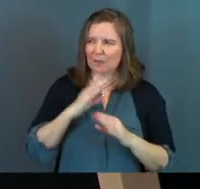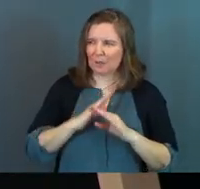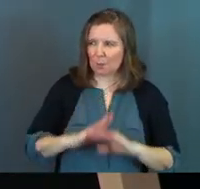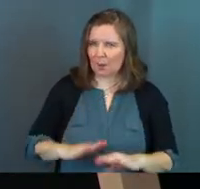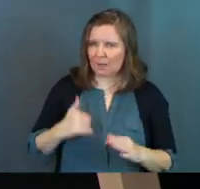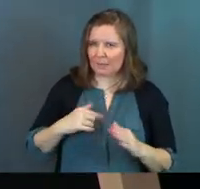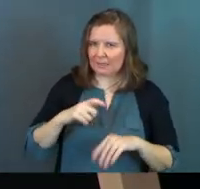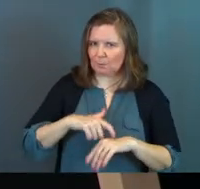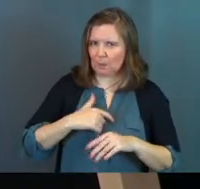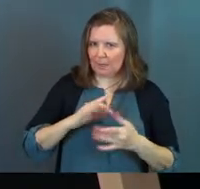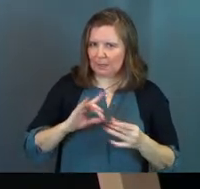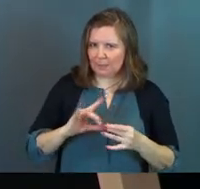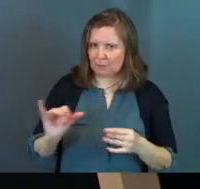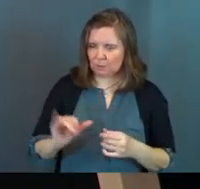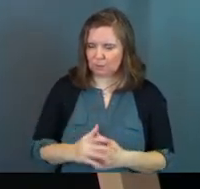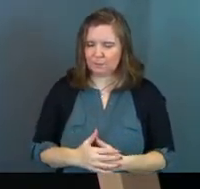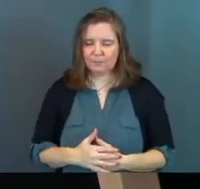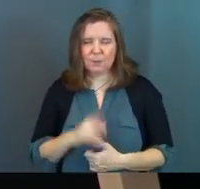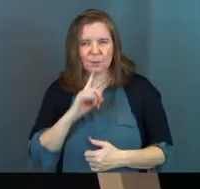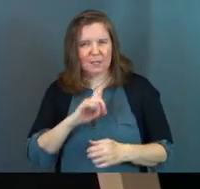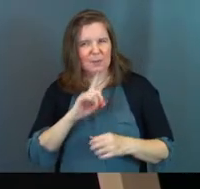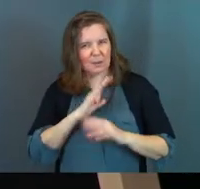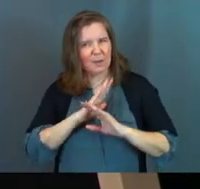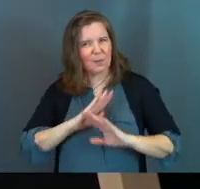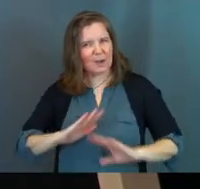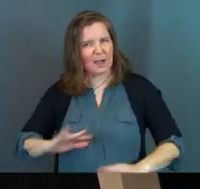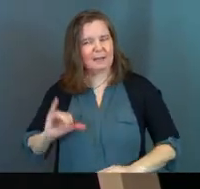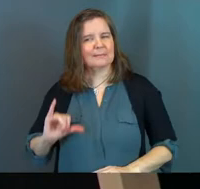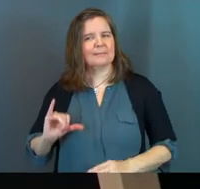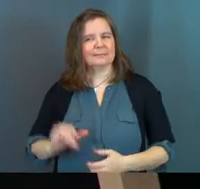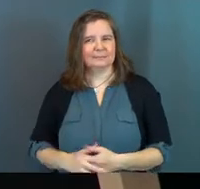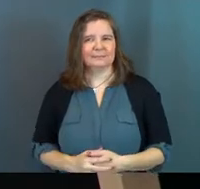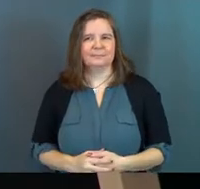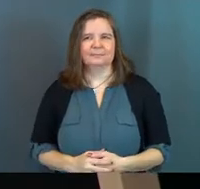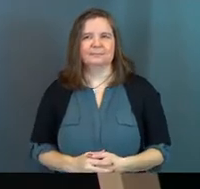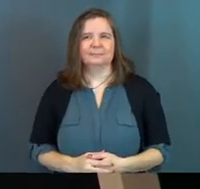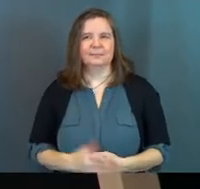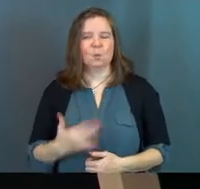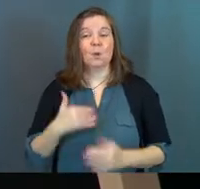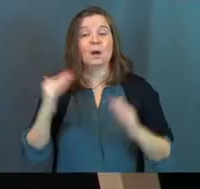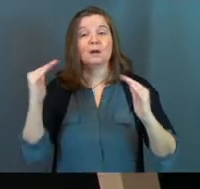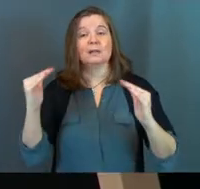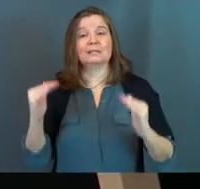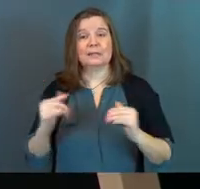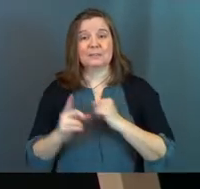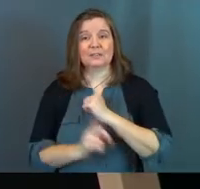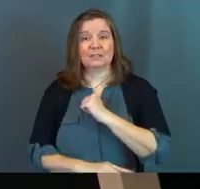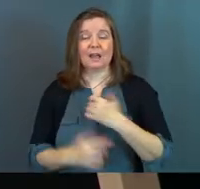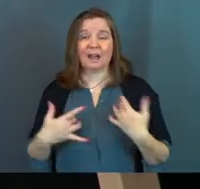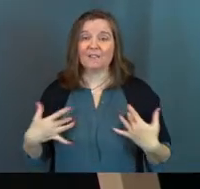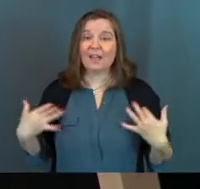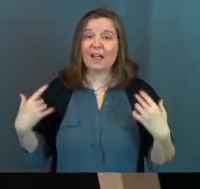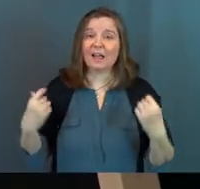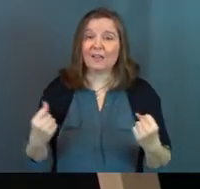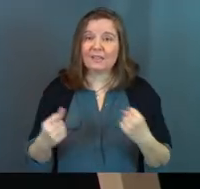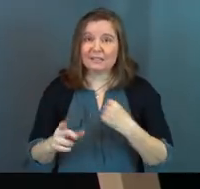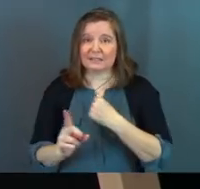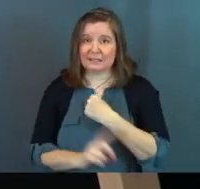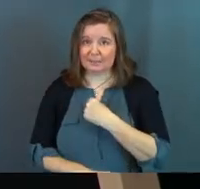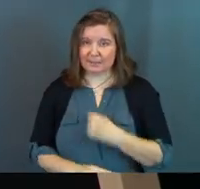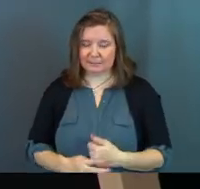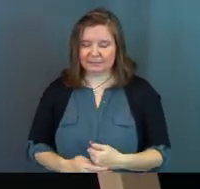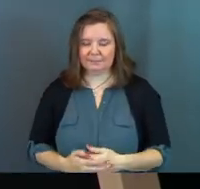really quiet at this point in the message too. Really, really quiet. What are the steps of discipline, of healthy